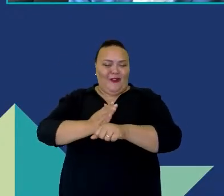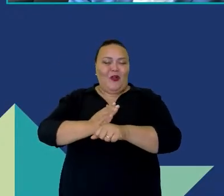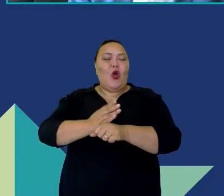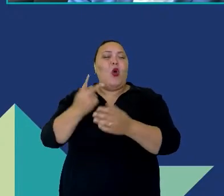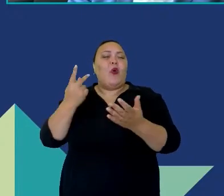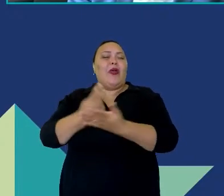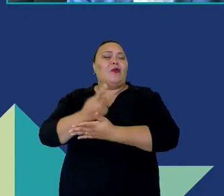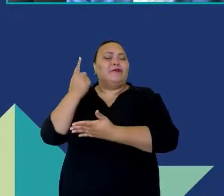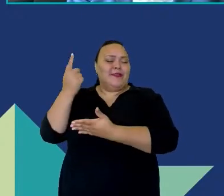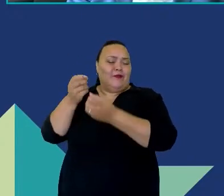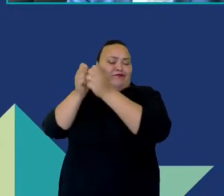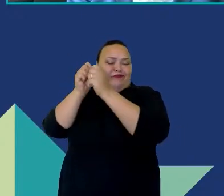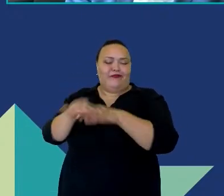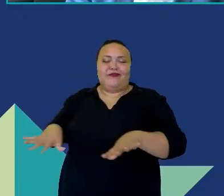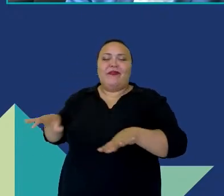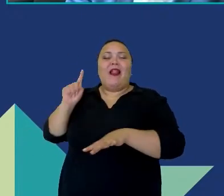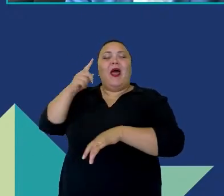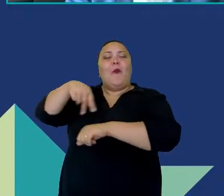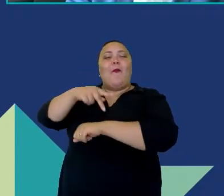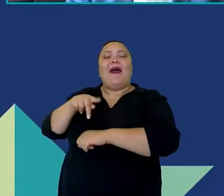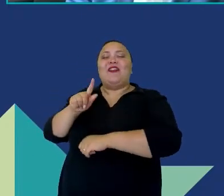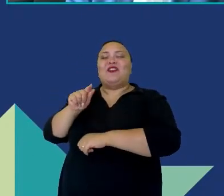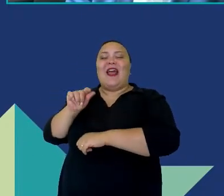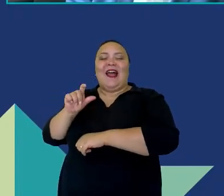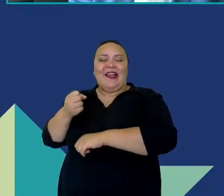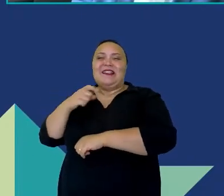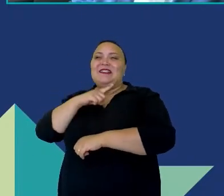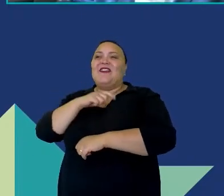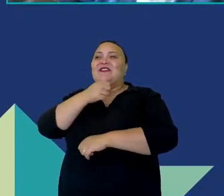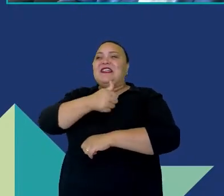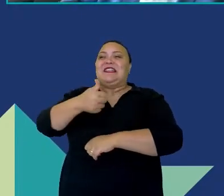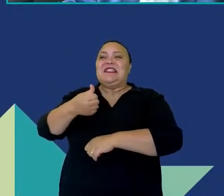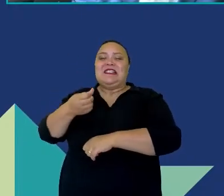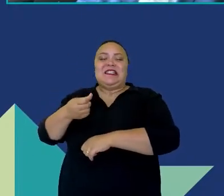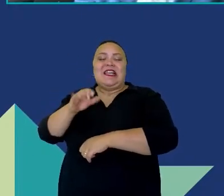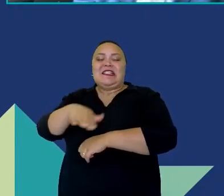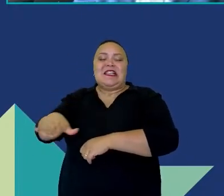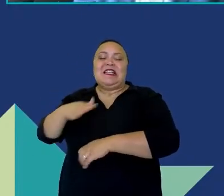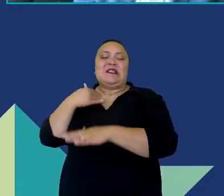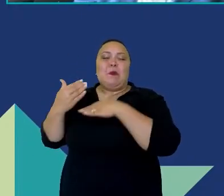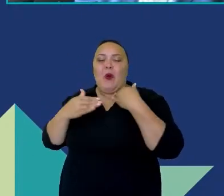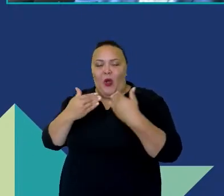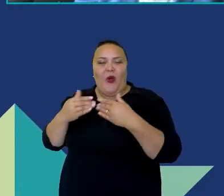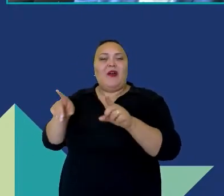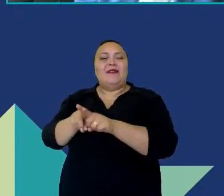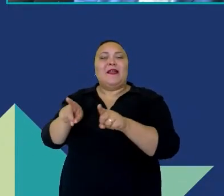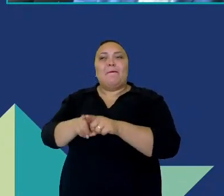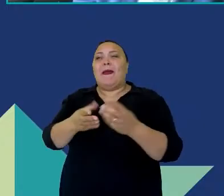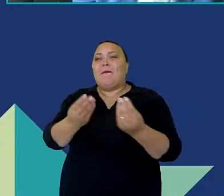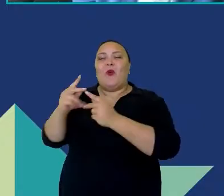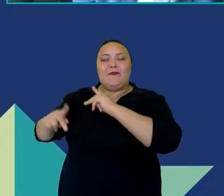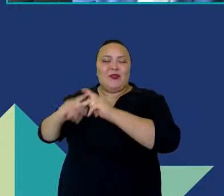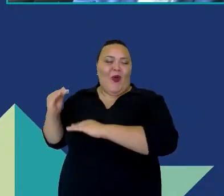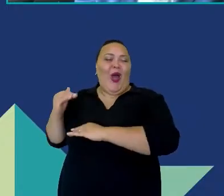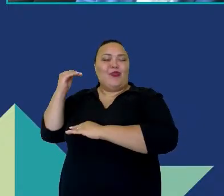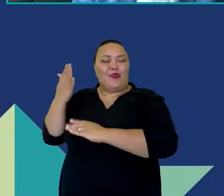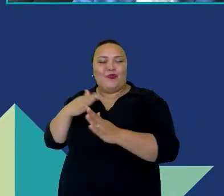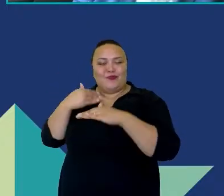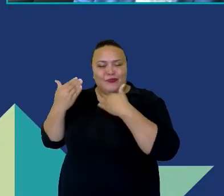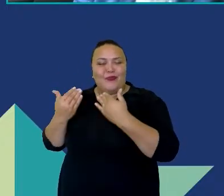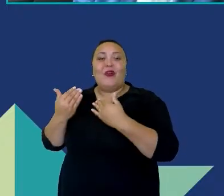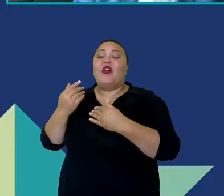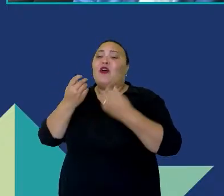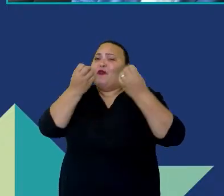26 adults. You know that. I'm not going to talk again about geotech, but what was the issue here with water management?